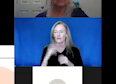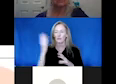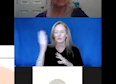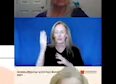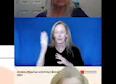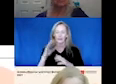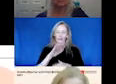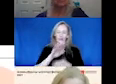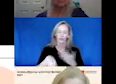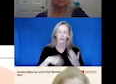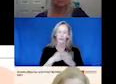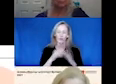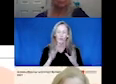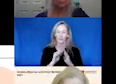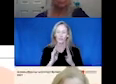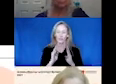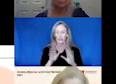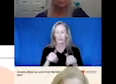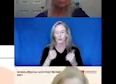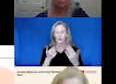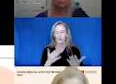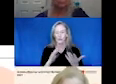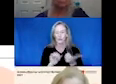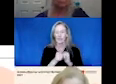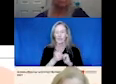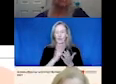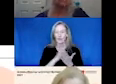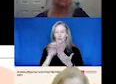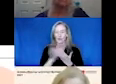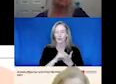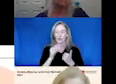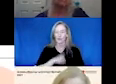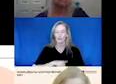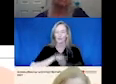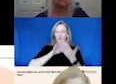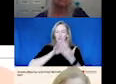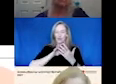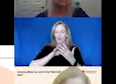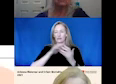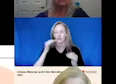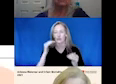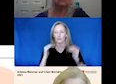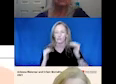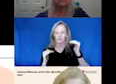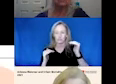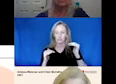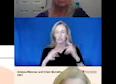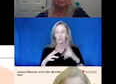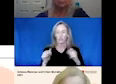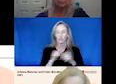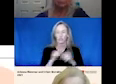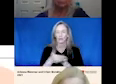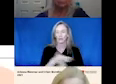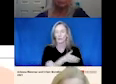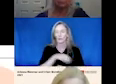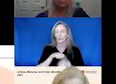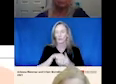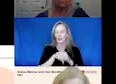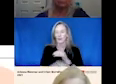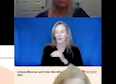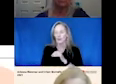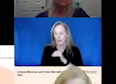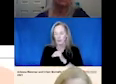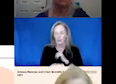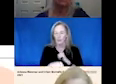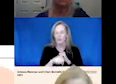specific examples on how programs are addressing the risks that we are seeing in the perinatal periods of risk analysis, while also